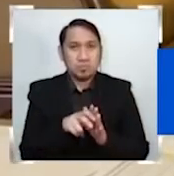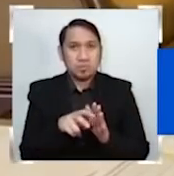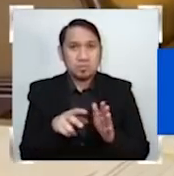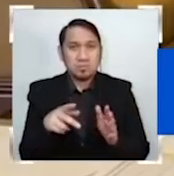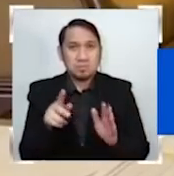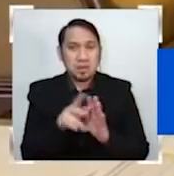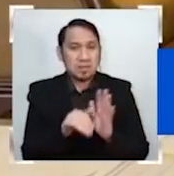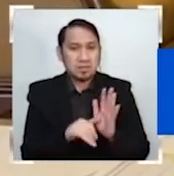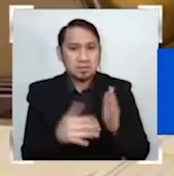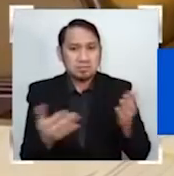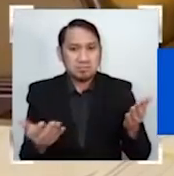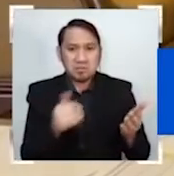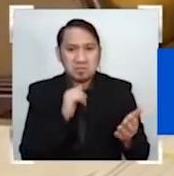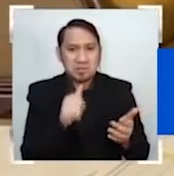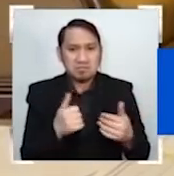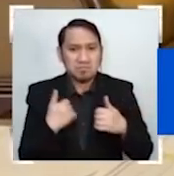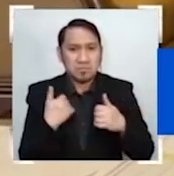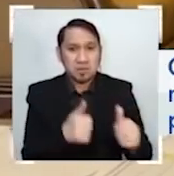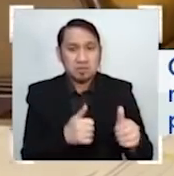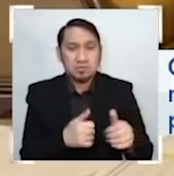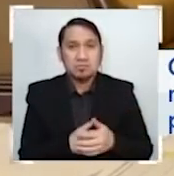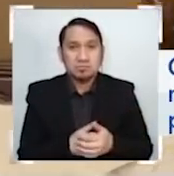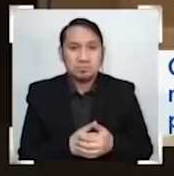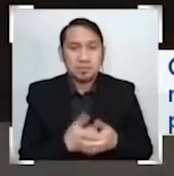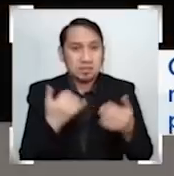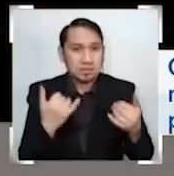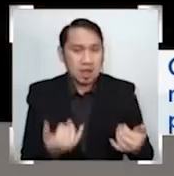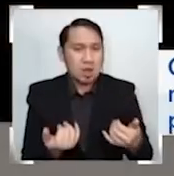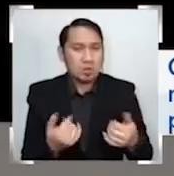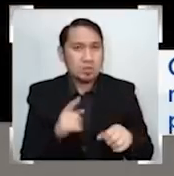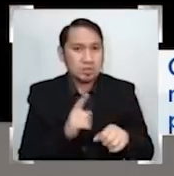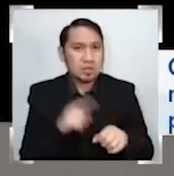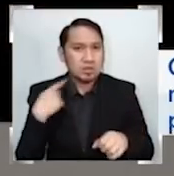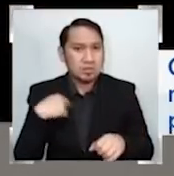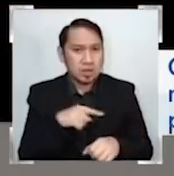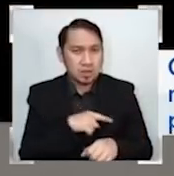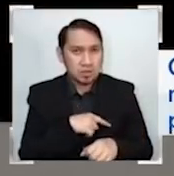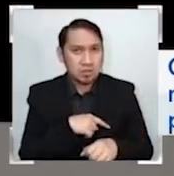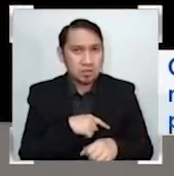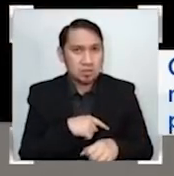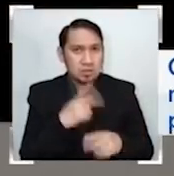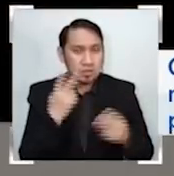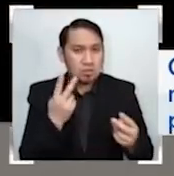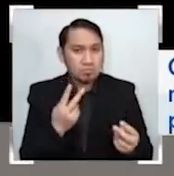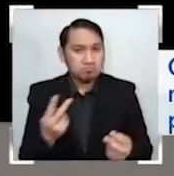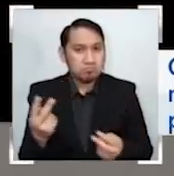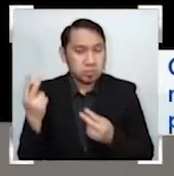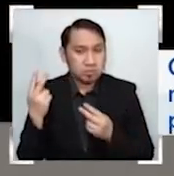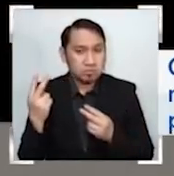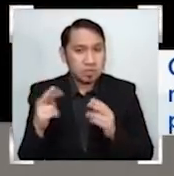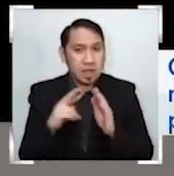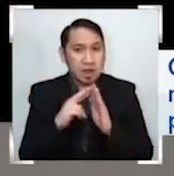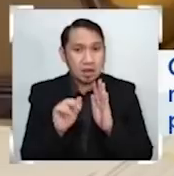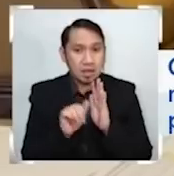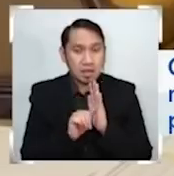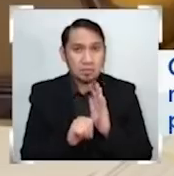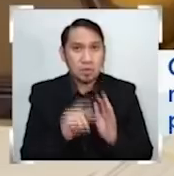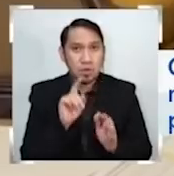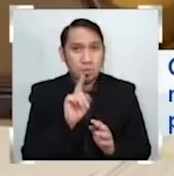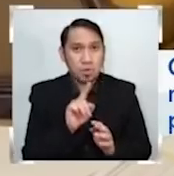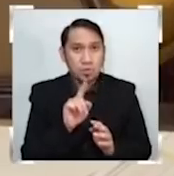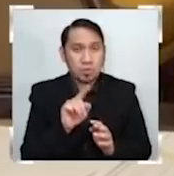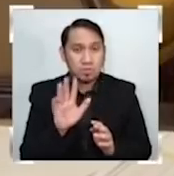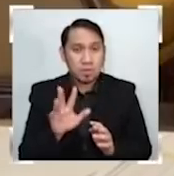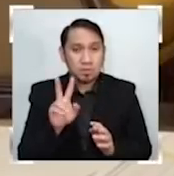to go back to Republic Act 115251. There can